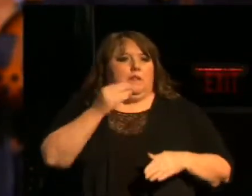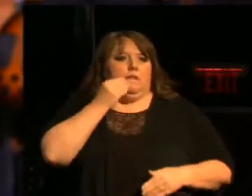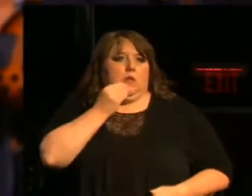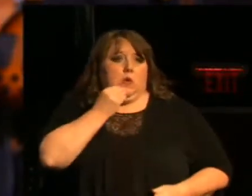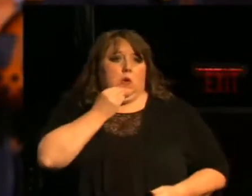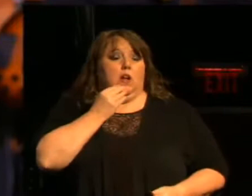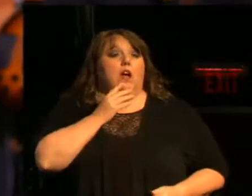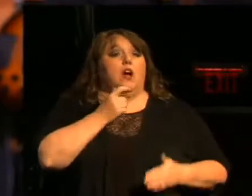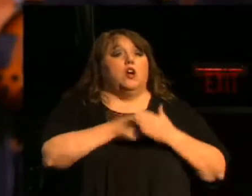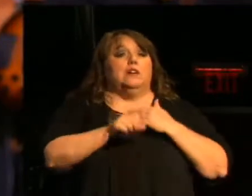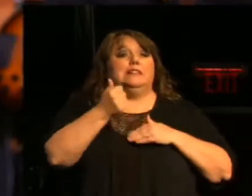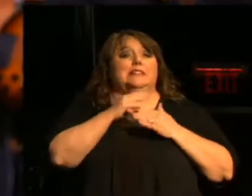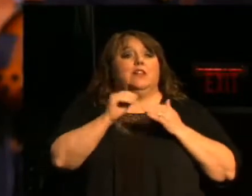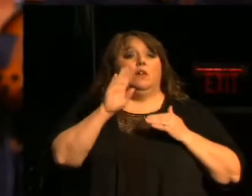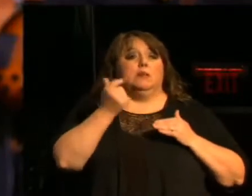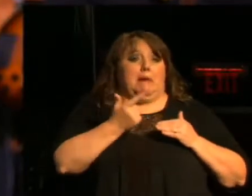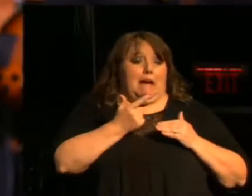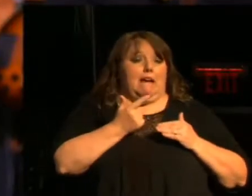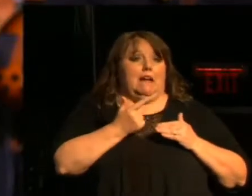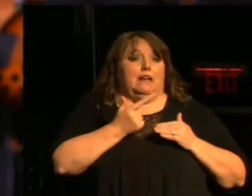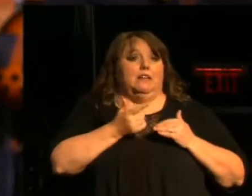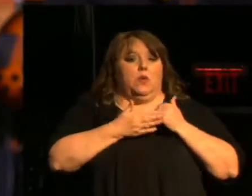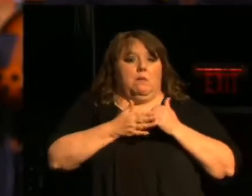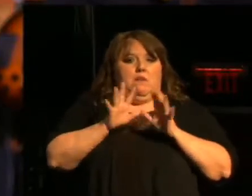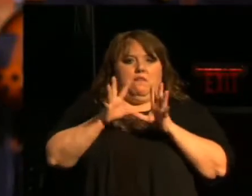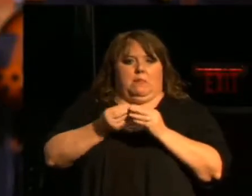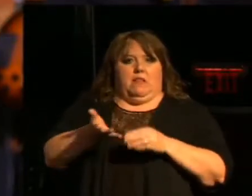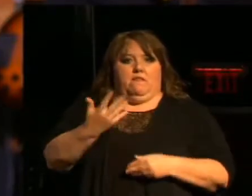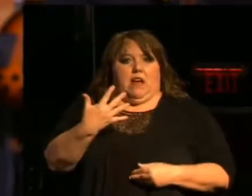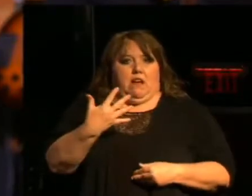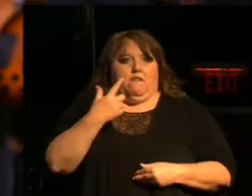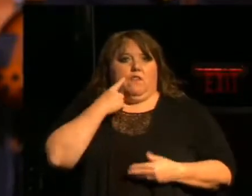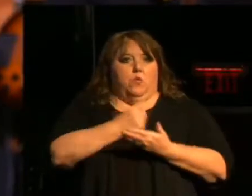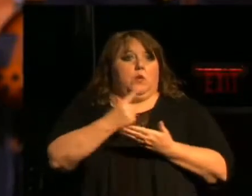and I know He